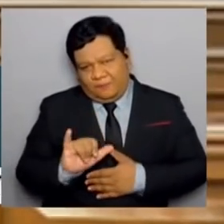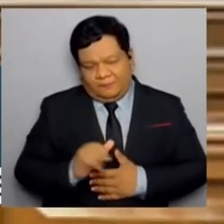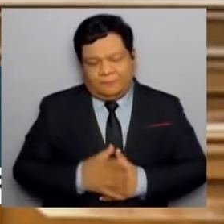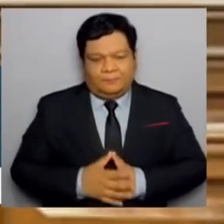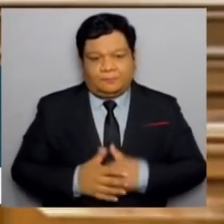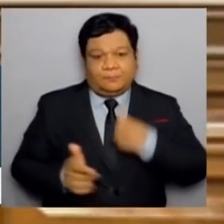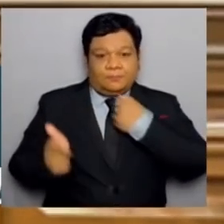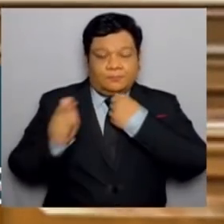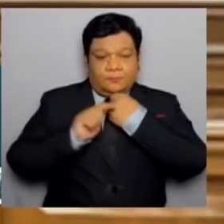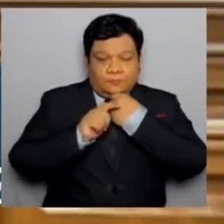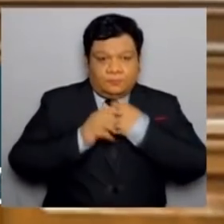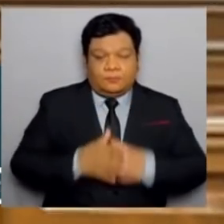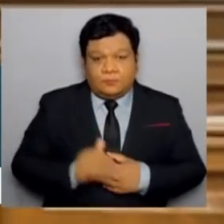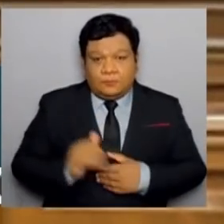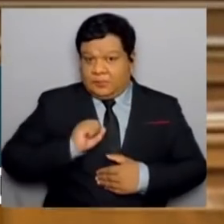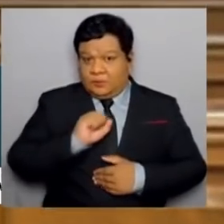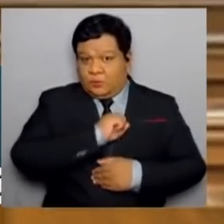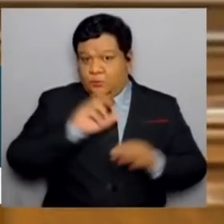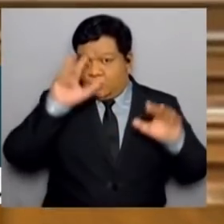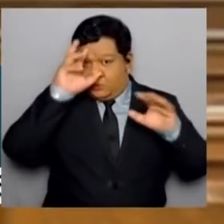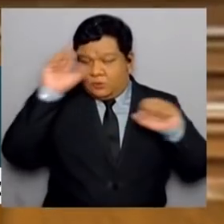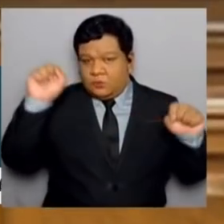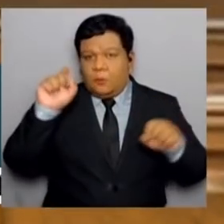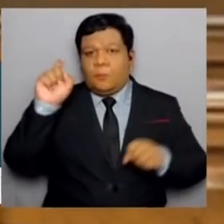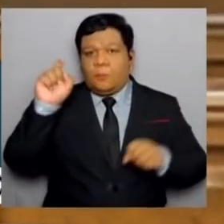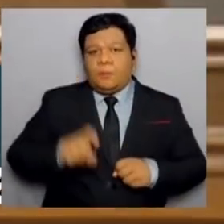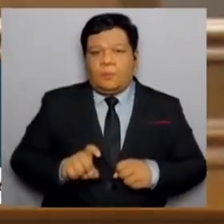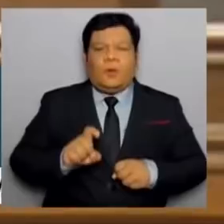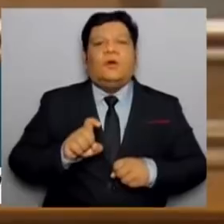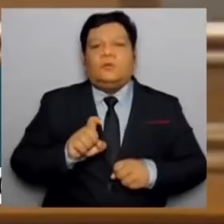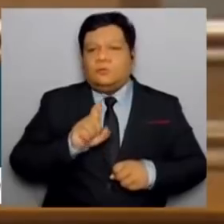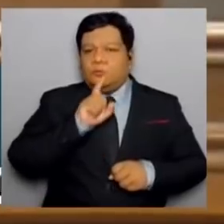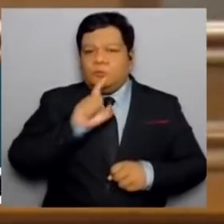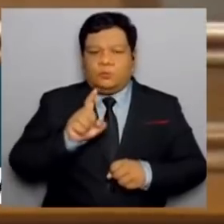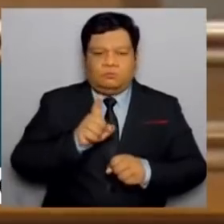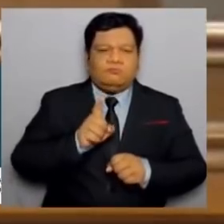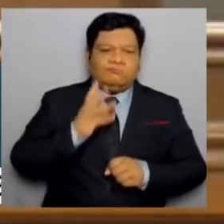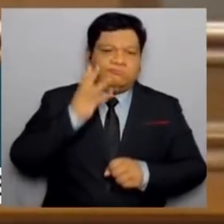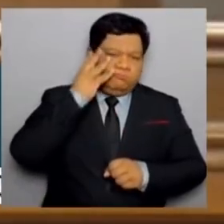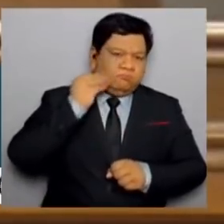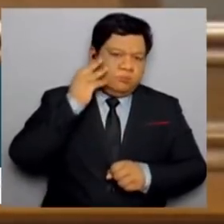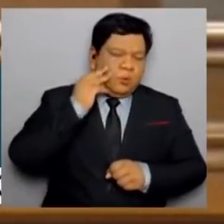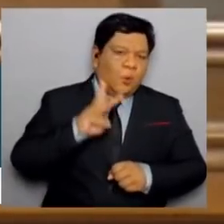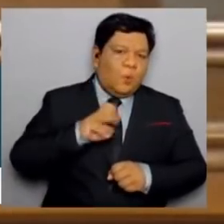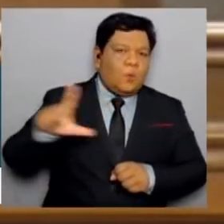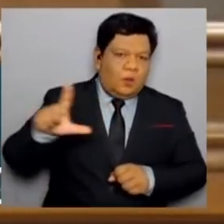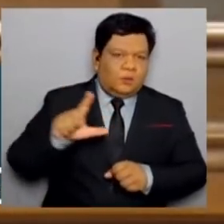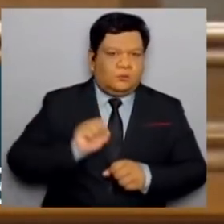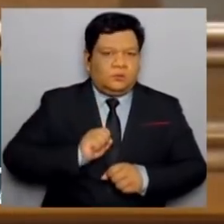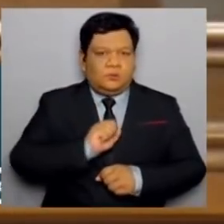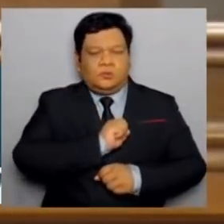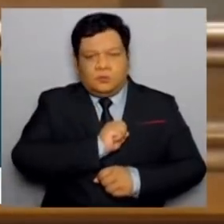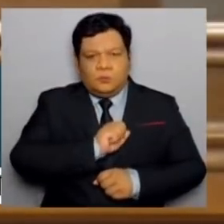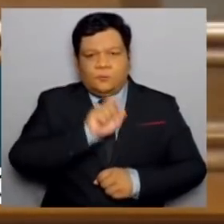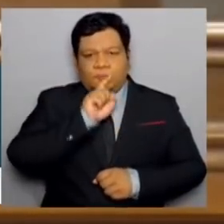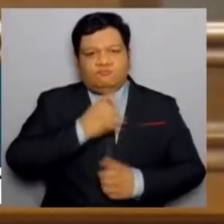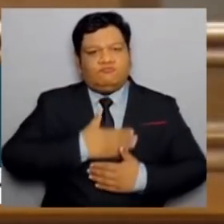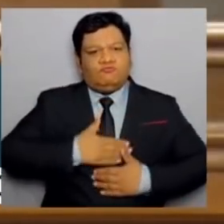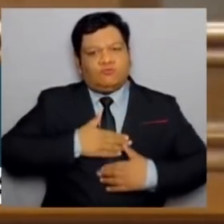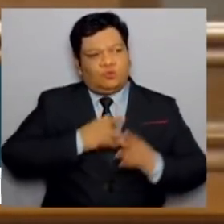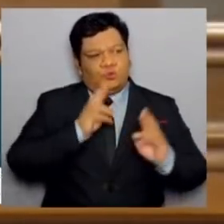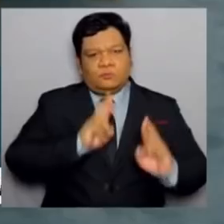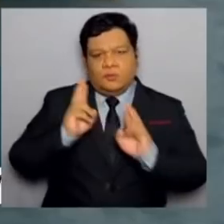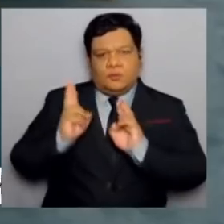according to Trillanes, must be an institution veteran and someone who enjoys the respect and good relations of his or